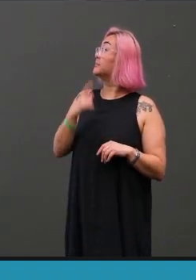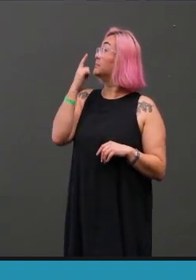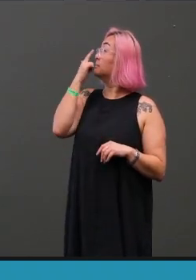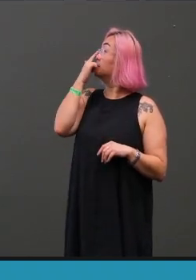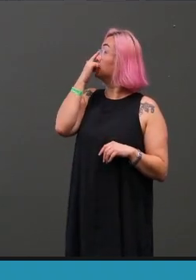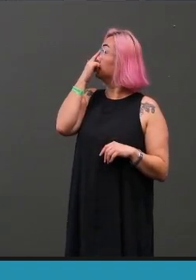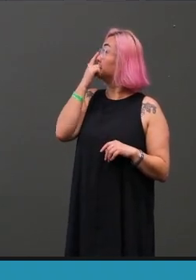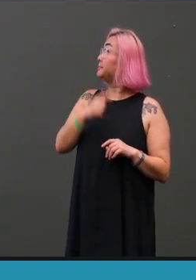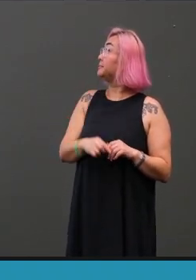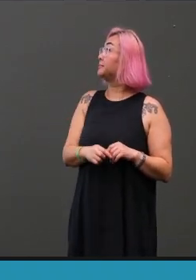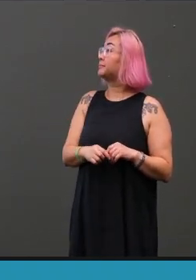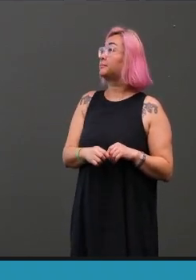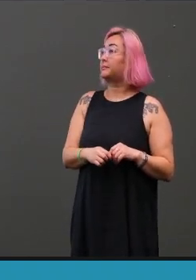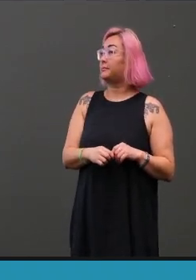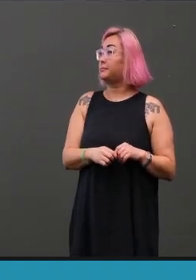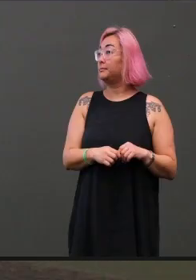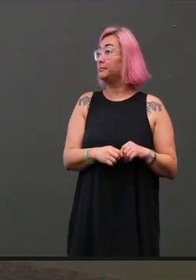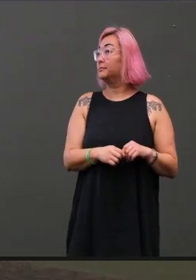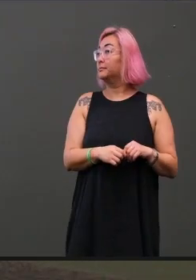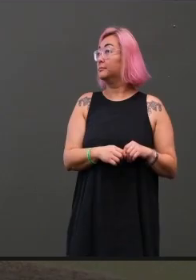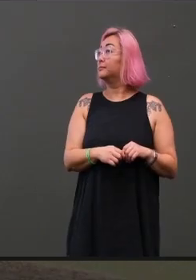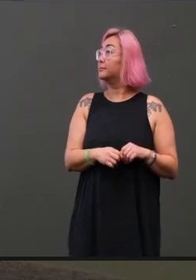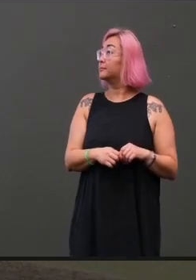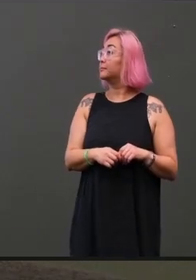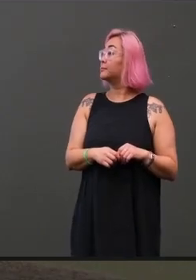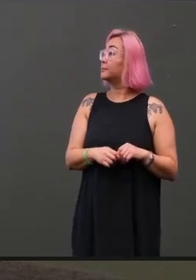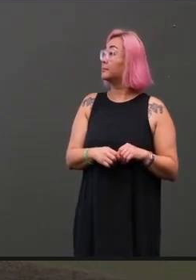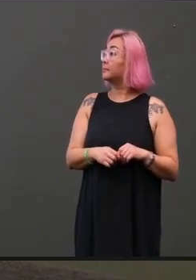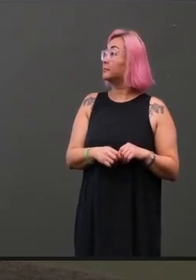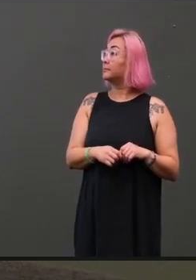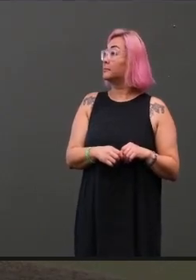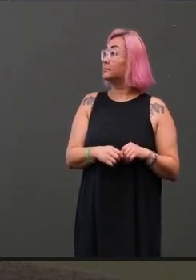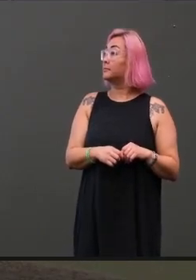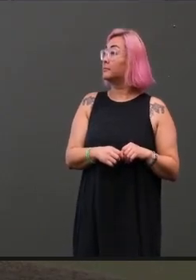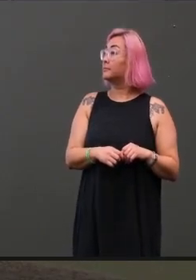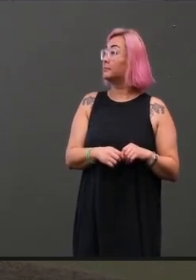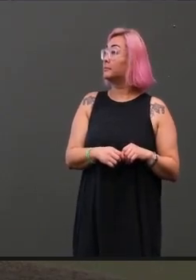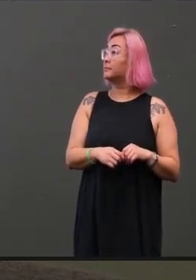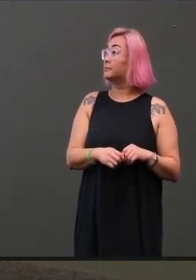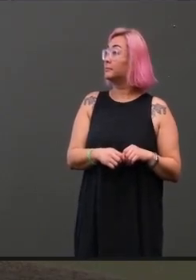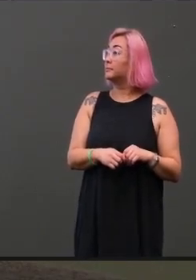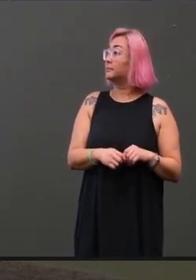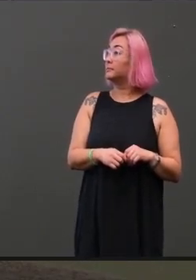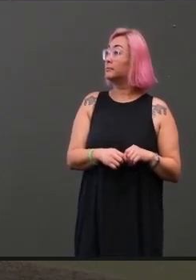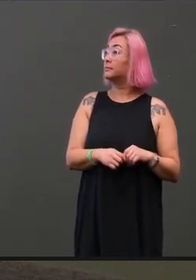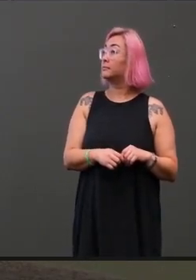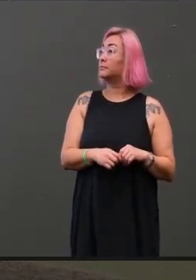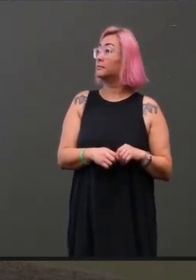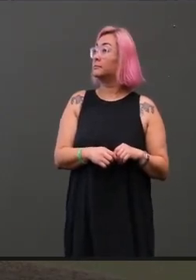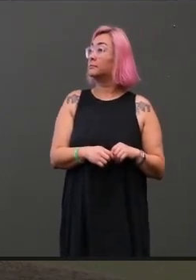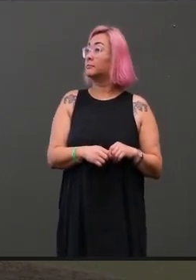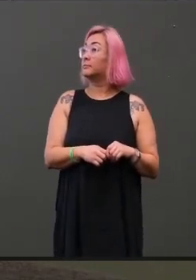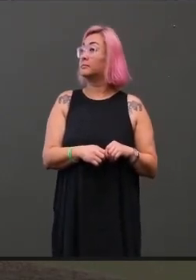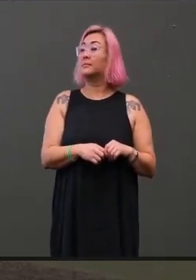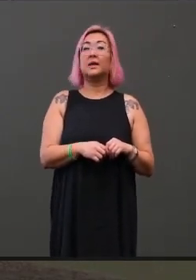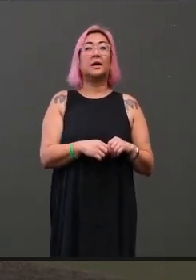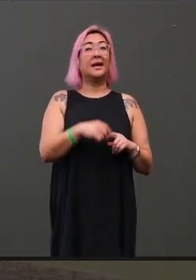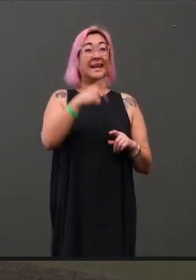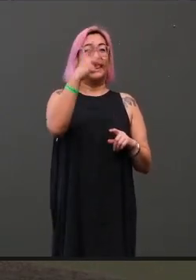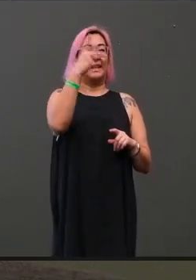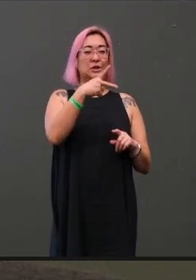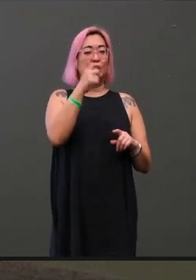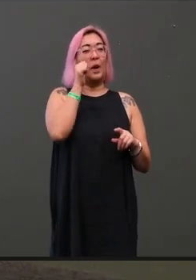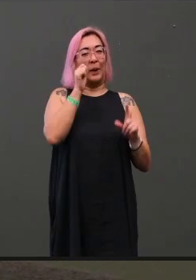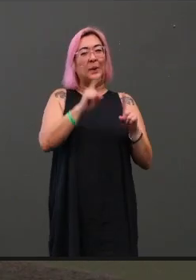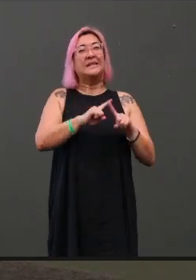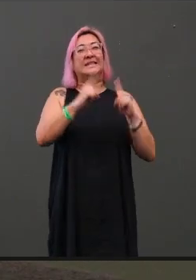And do note that neither of these particle systems are in any way connected to the rain I just showed in the previous slide. But since there's